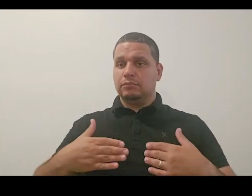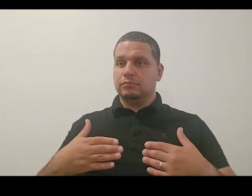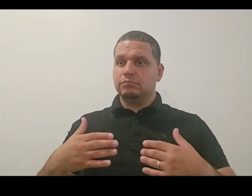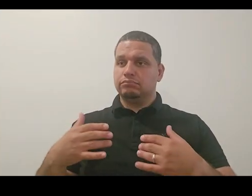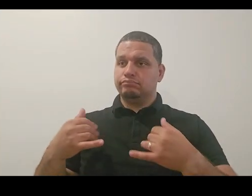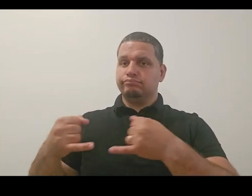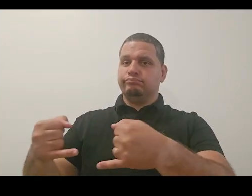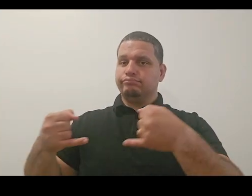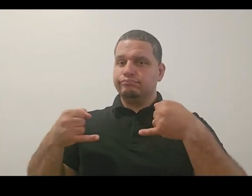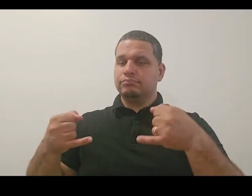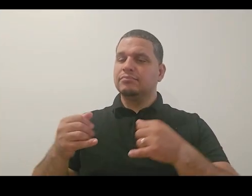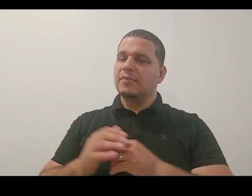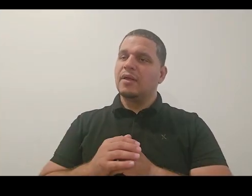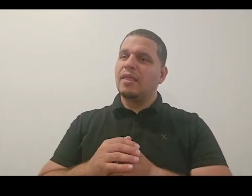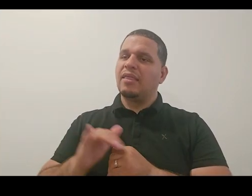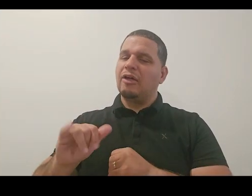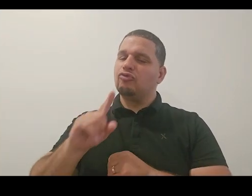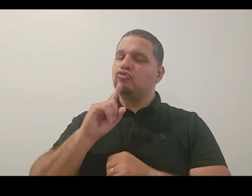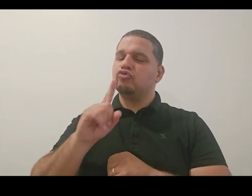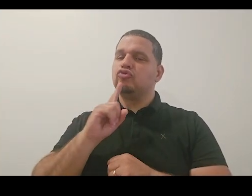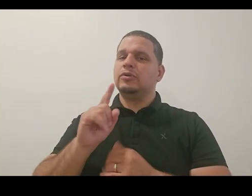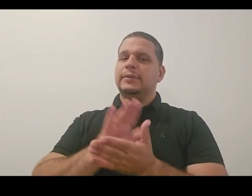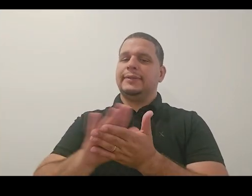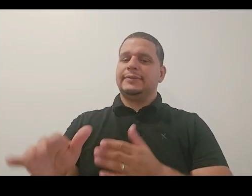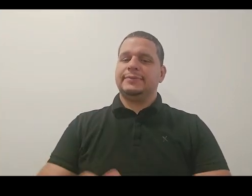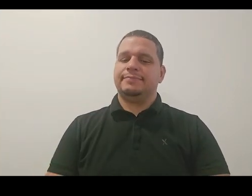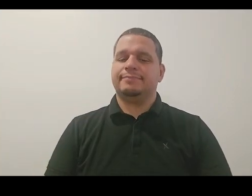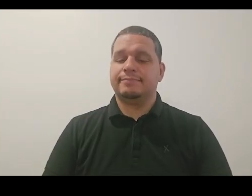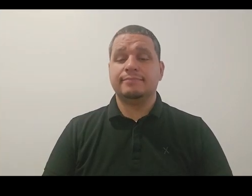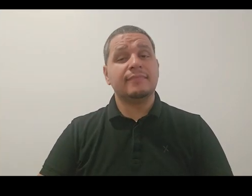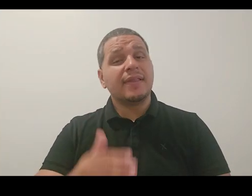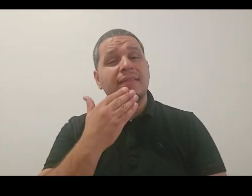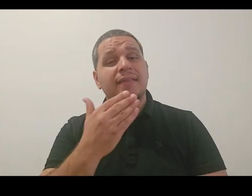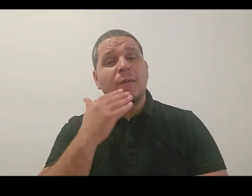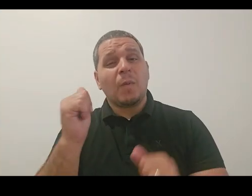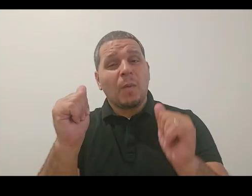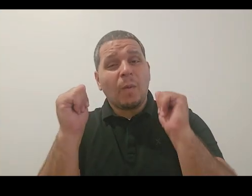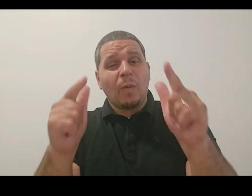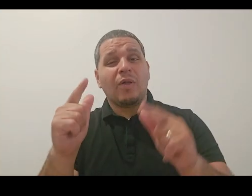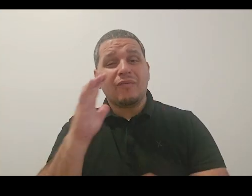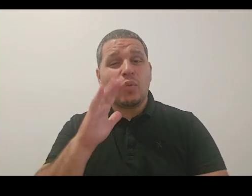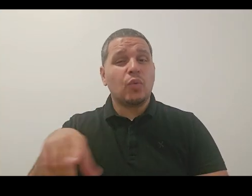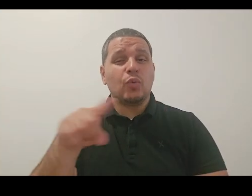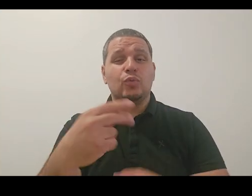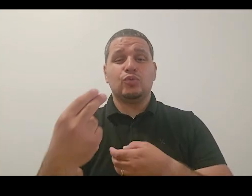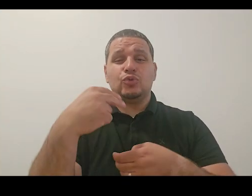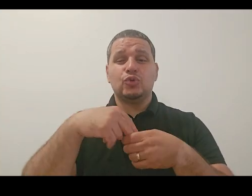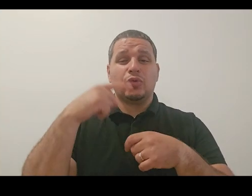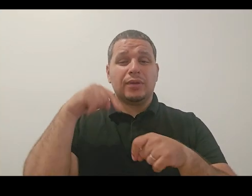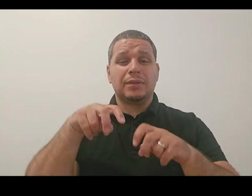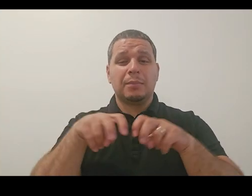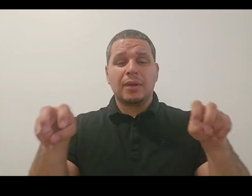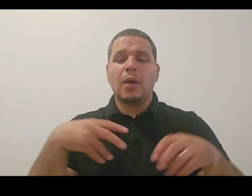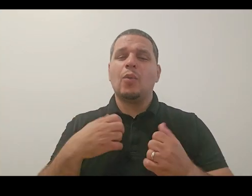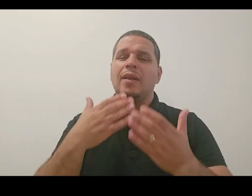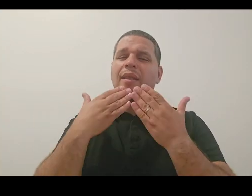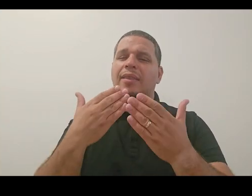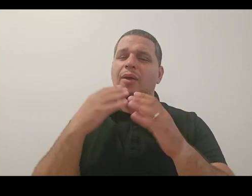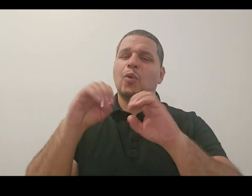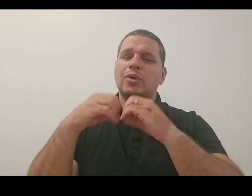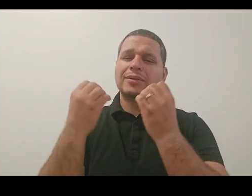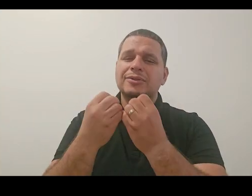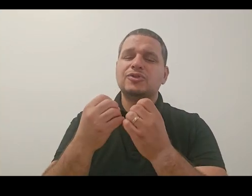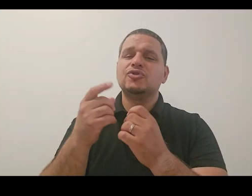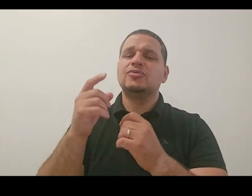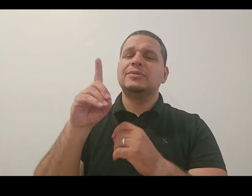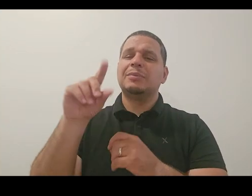me and my bodily autonomy, that goes a long, long way. Thank you all so much for joining me for